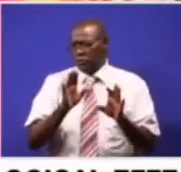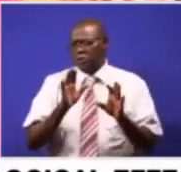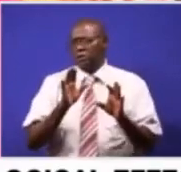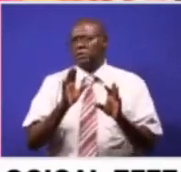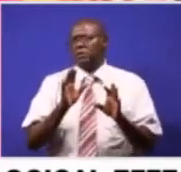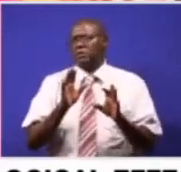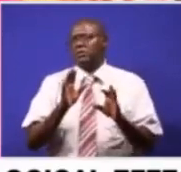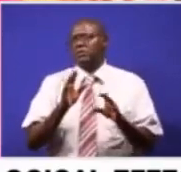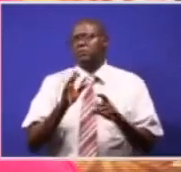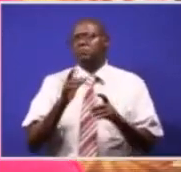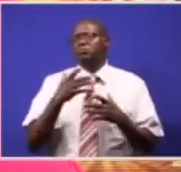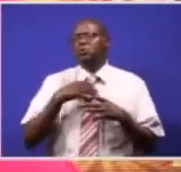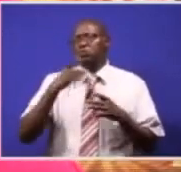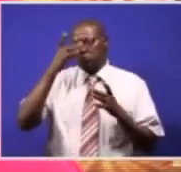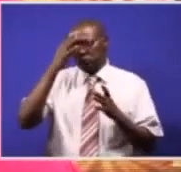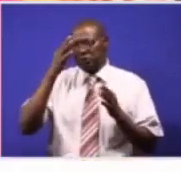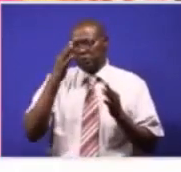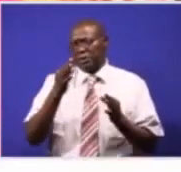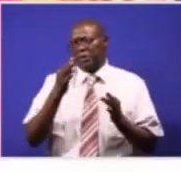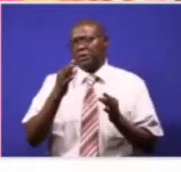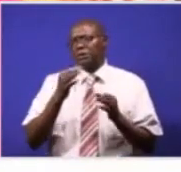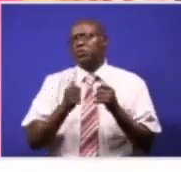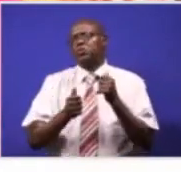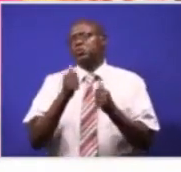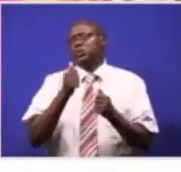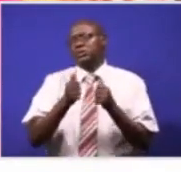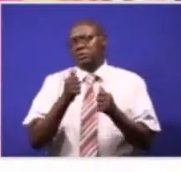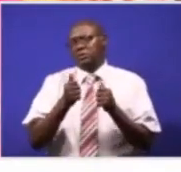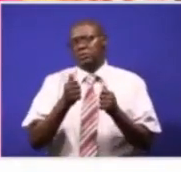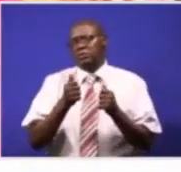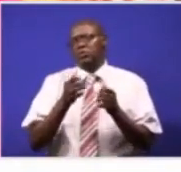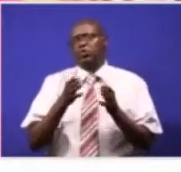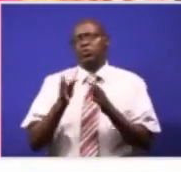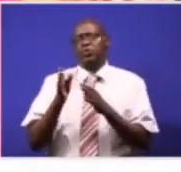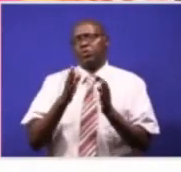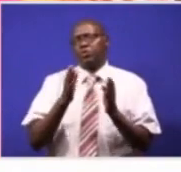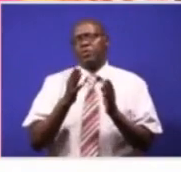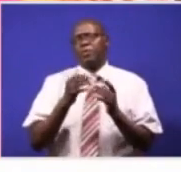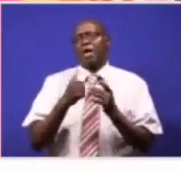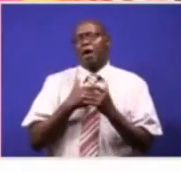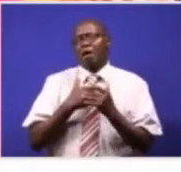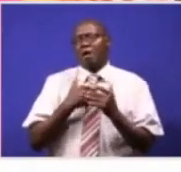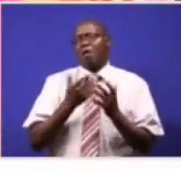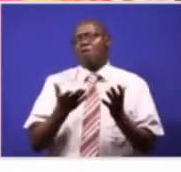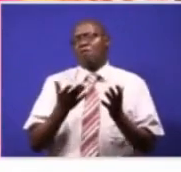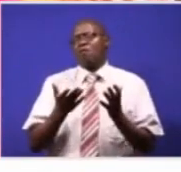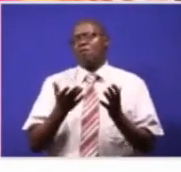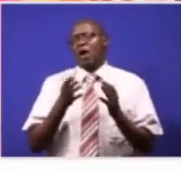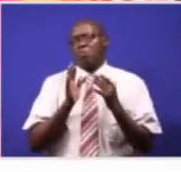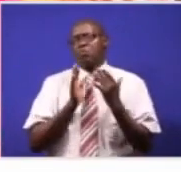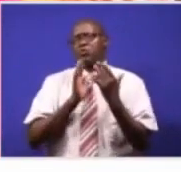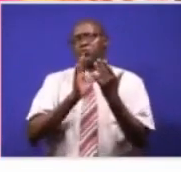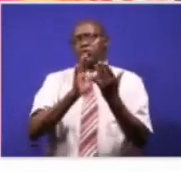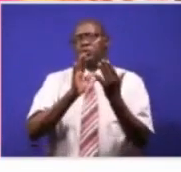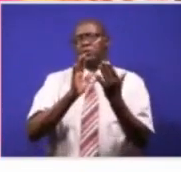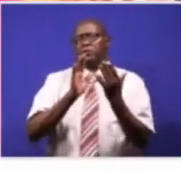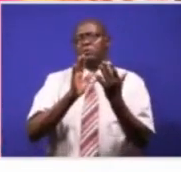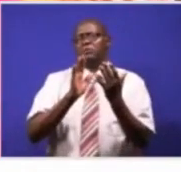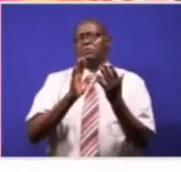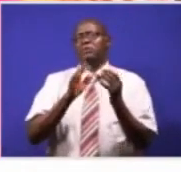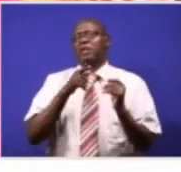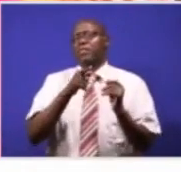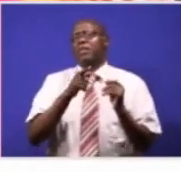at stake. One way of resolving conflicts is to have a critical approach of what is at